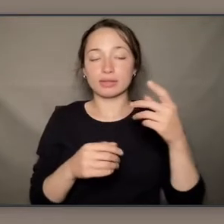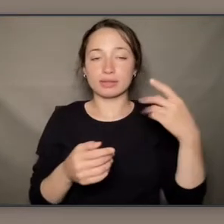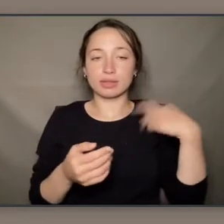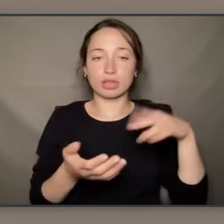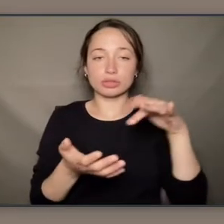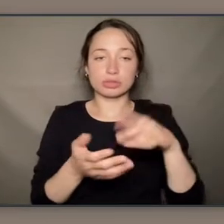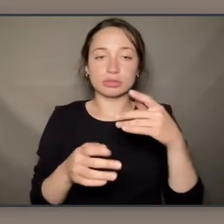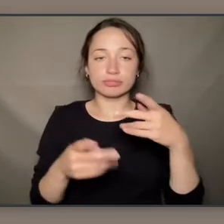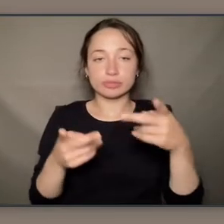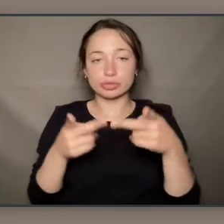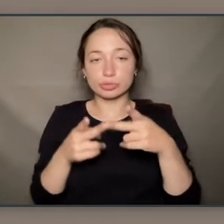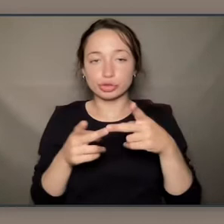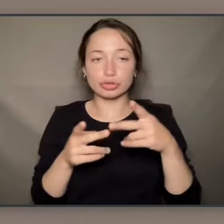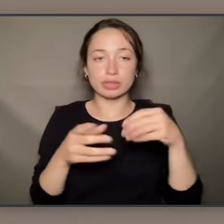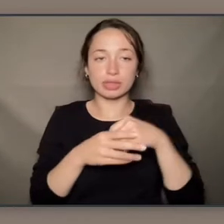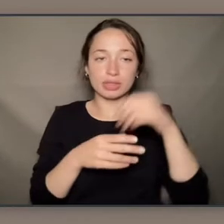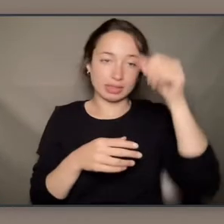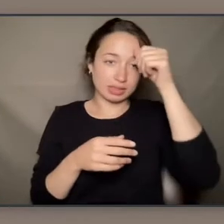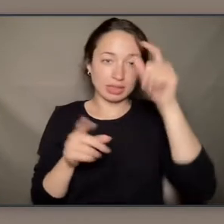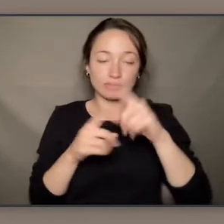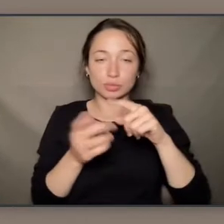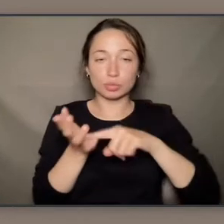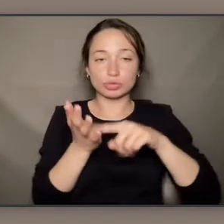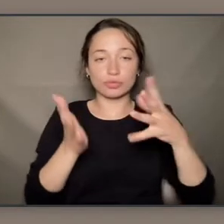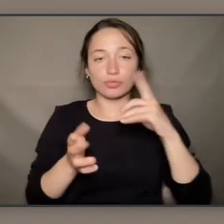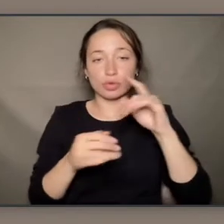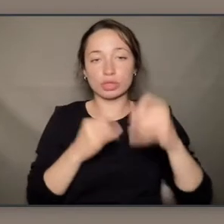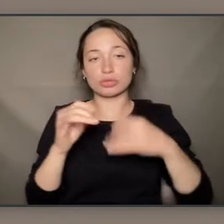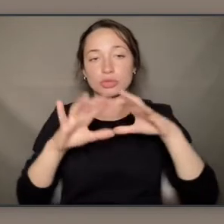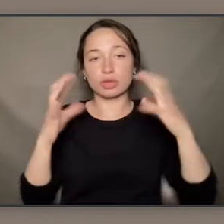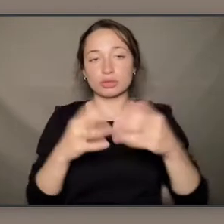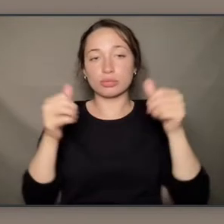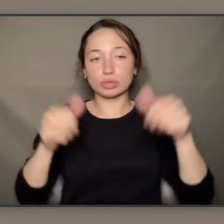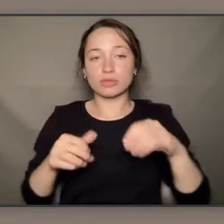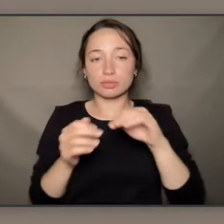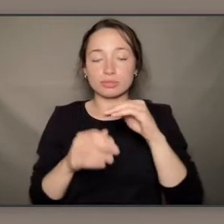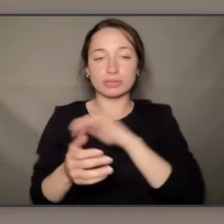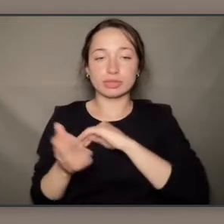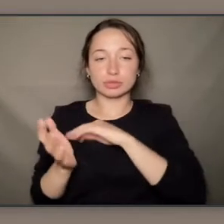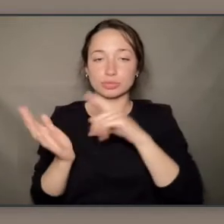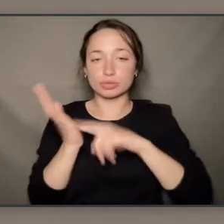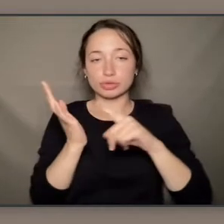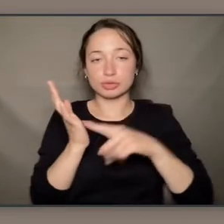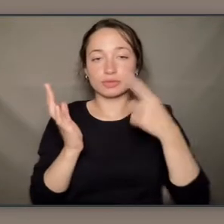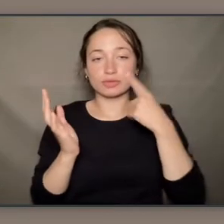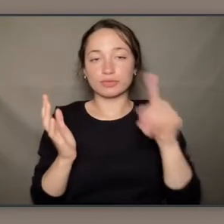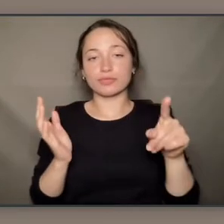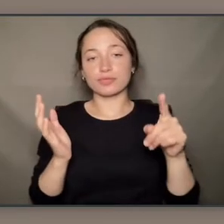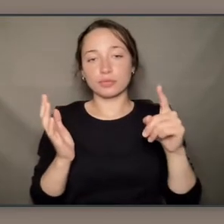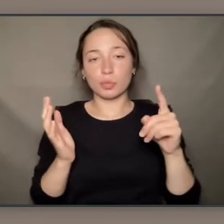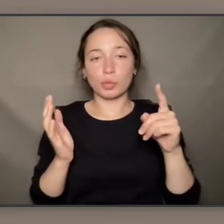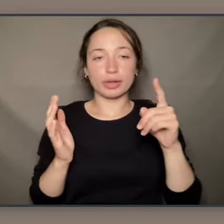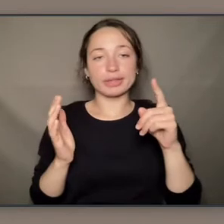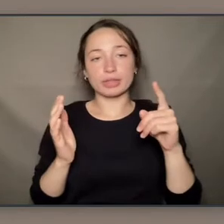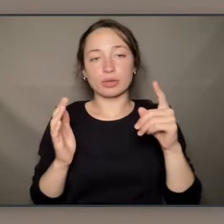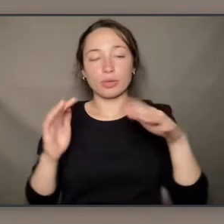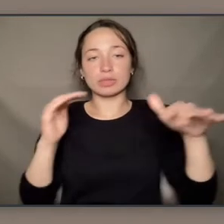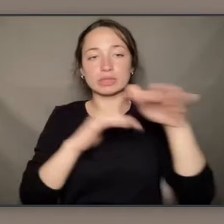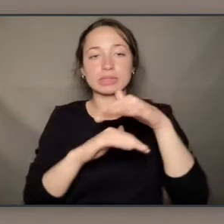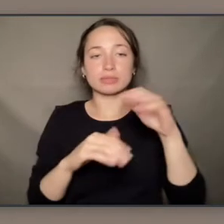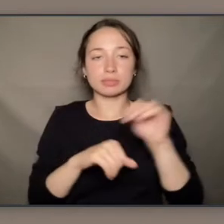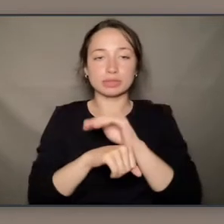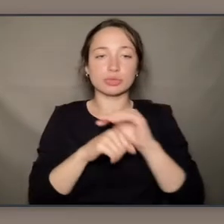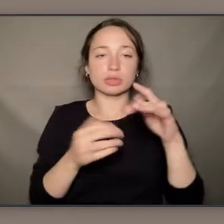at theological institutions in India as a researcher for the International Bulletin of Missionary Research for the